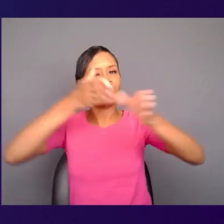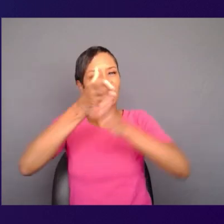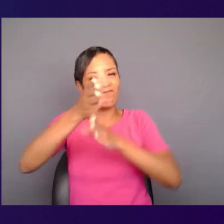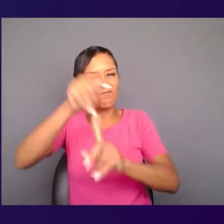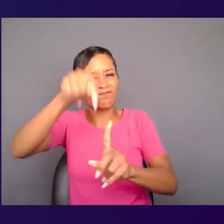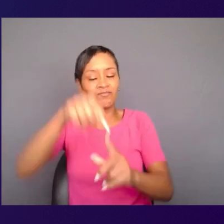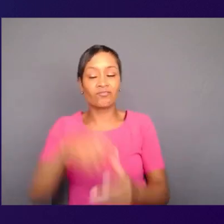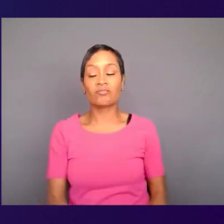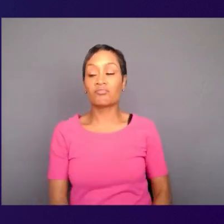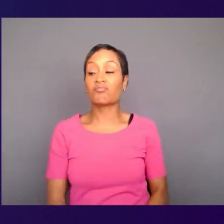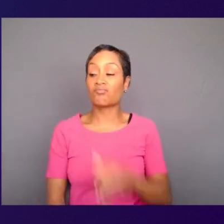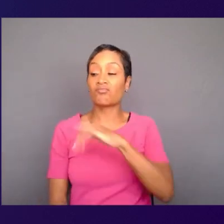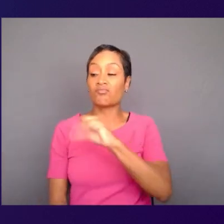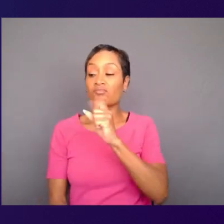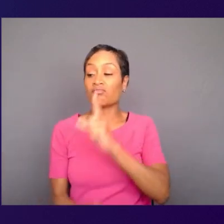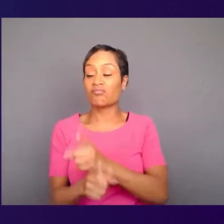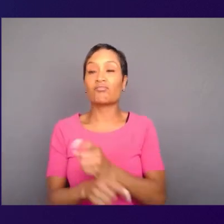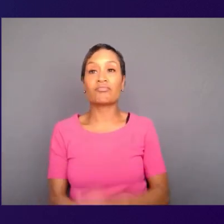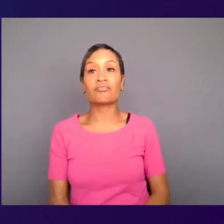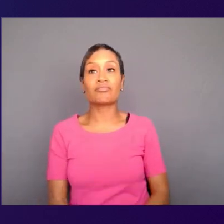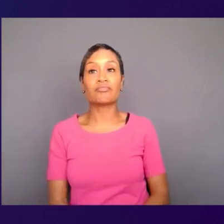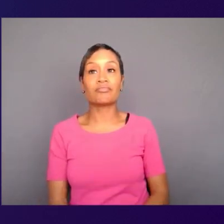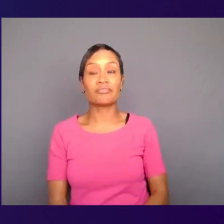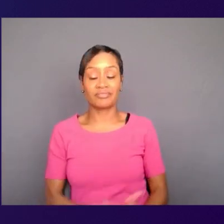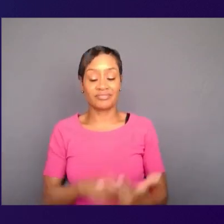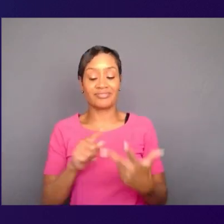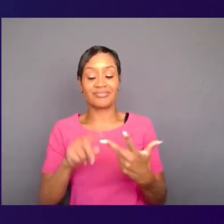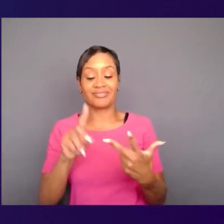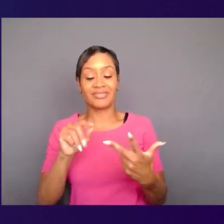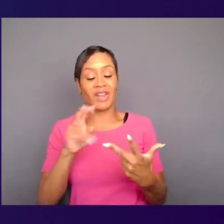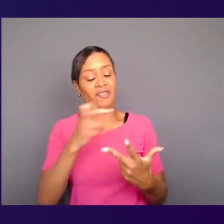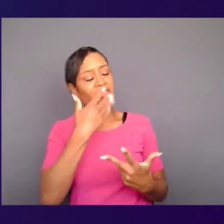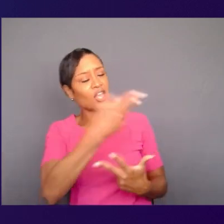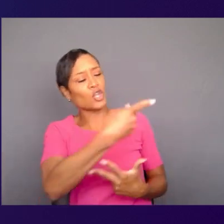Absolutely. Thank you both. I appreciate both of you for